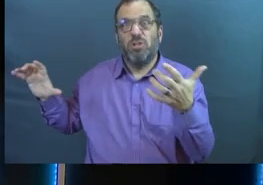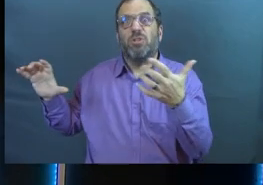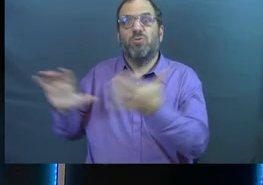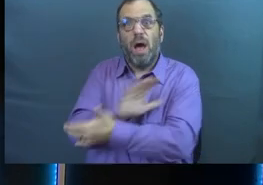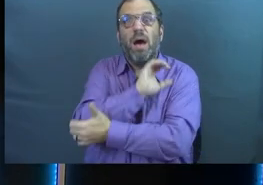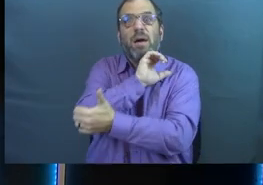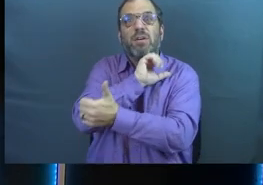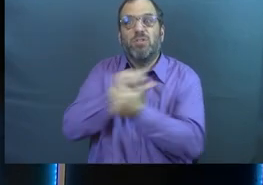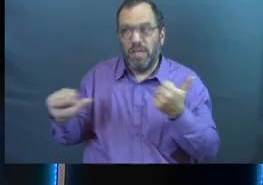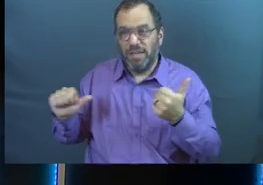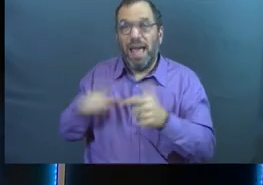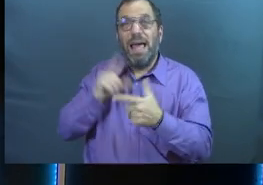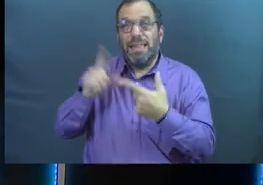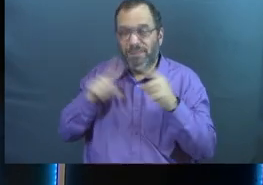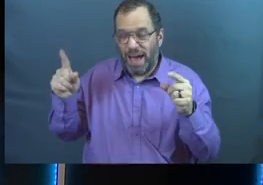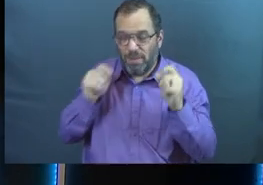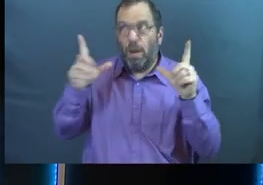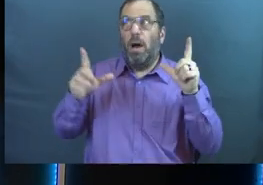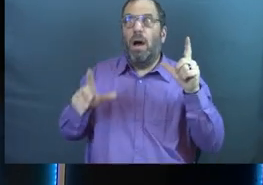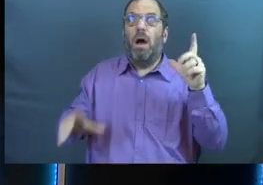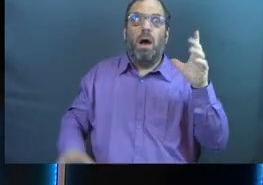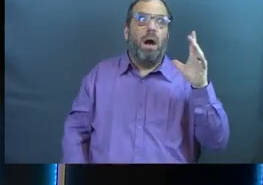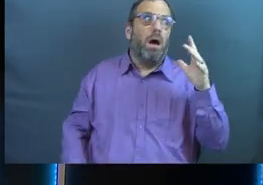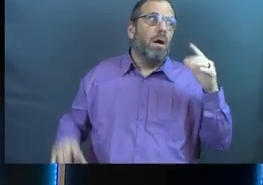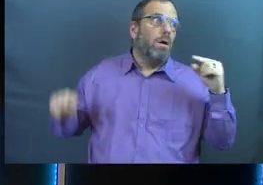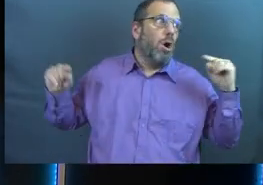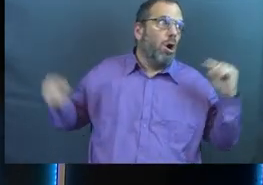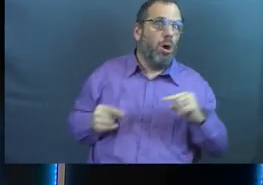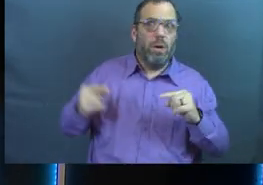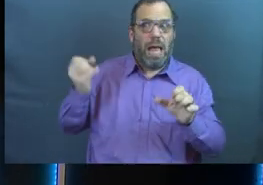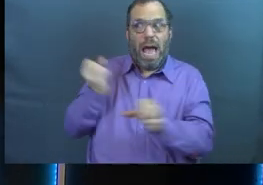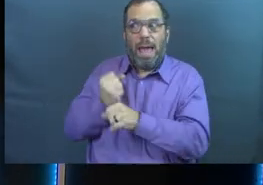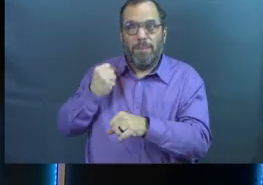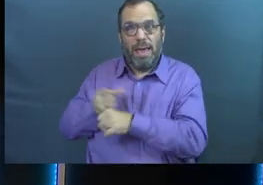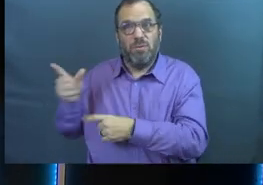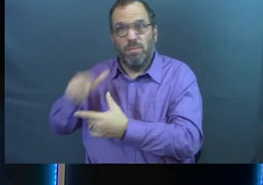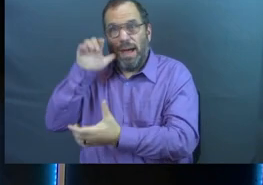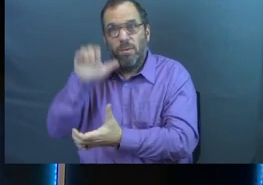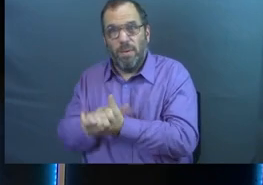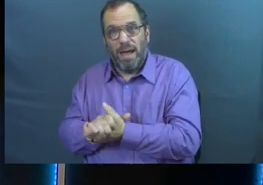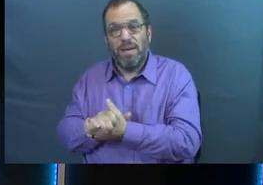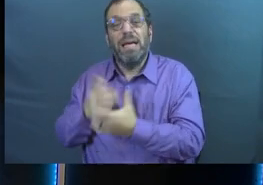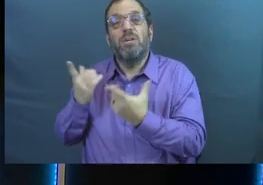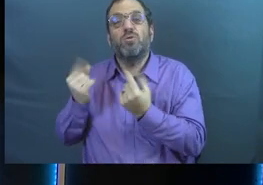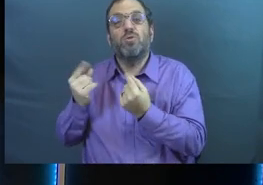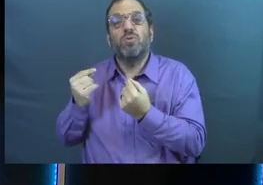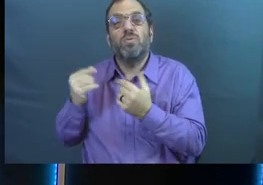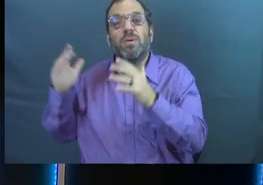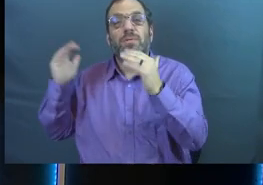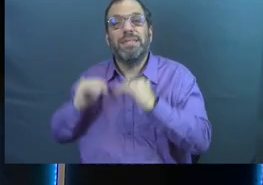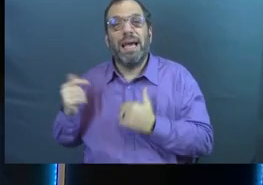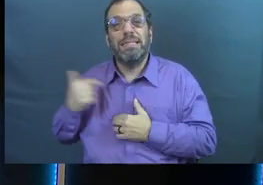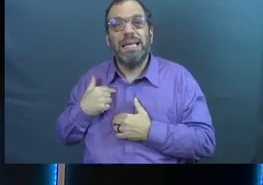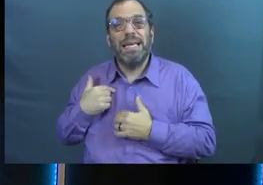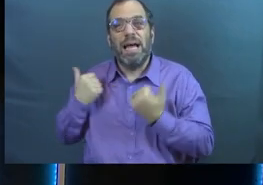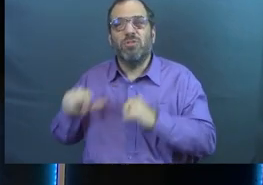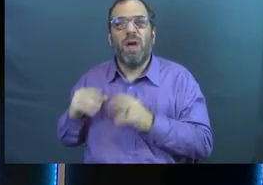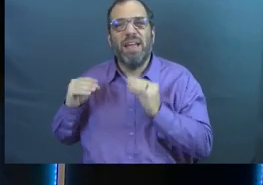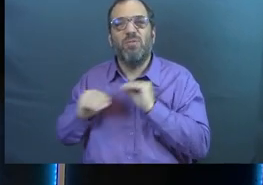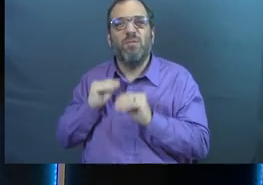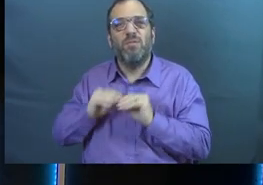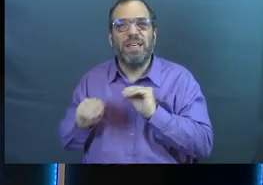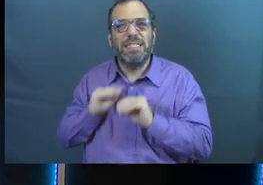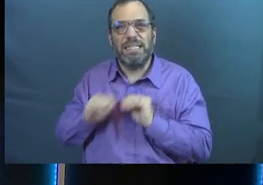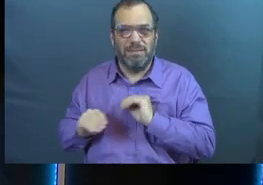destruction. And when I finally wake up to the amount of pain and destruction I'm causing, you know what I try to do next? I try to fix